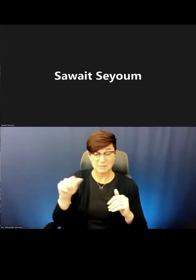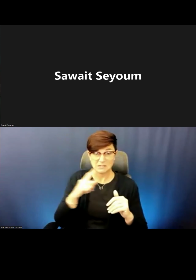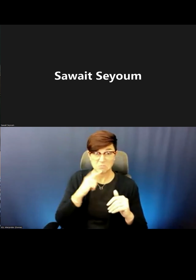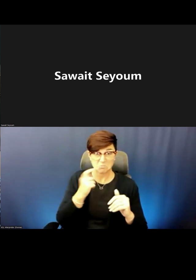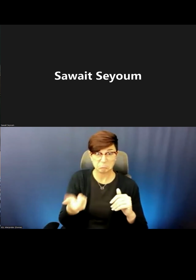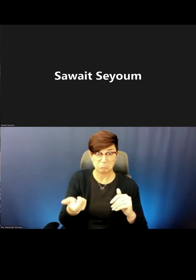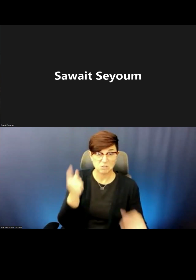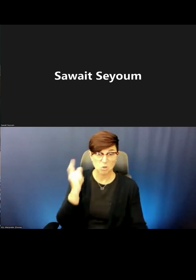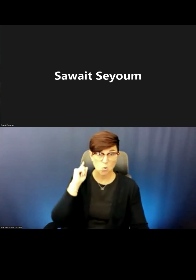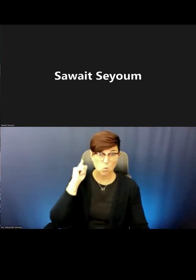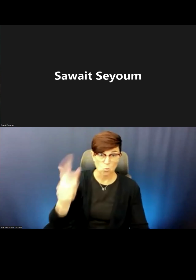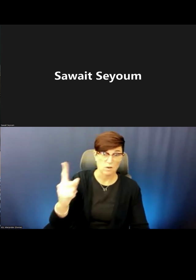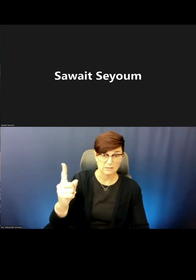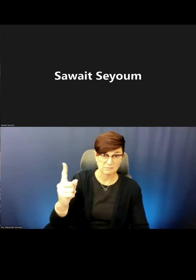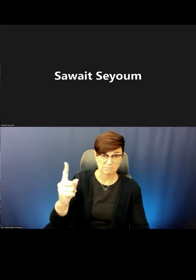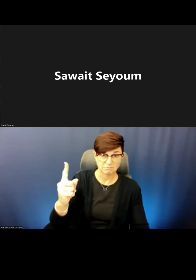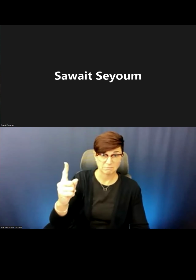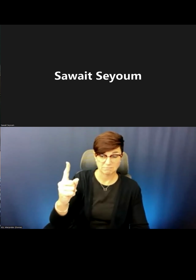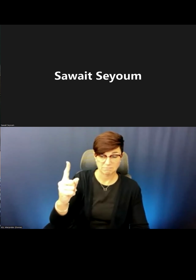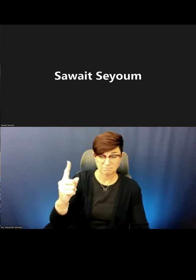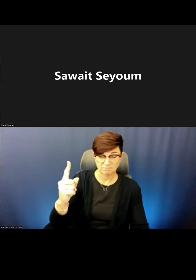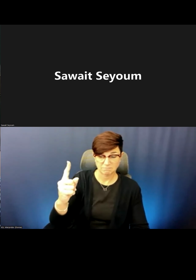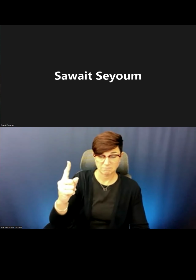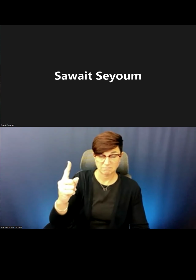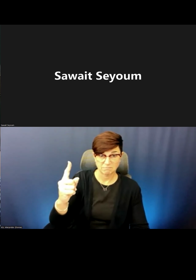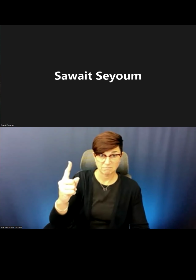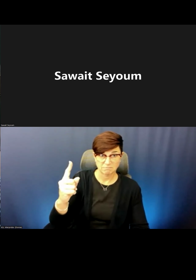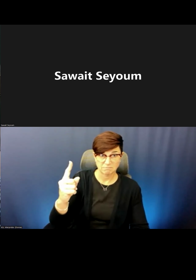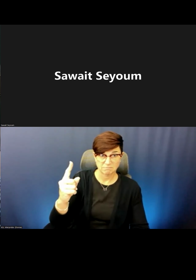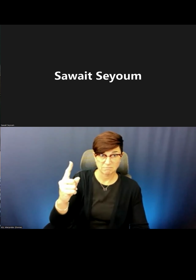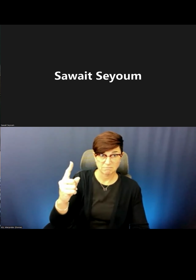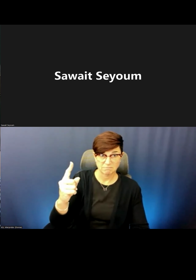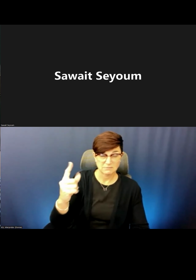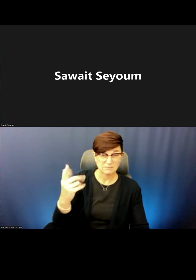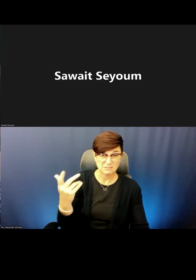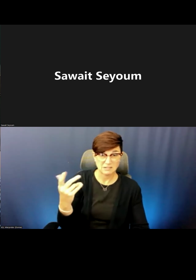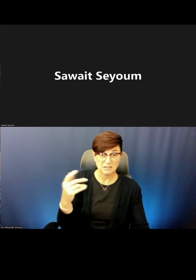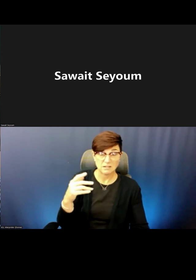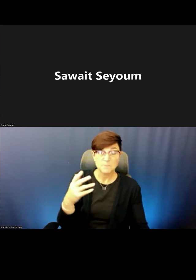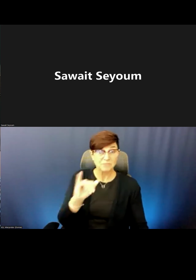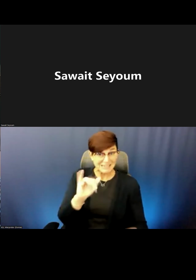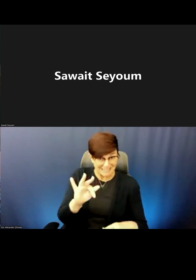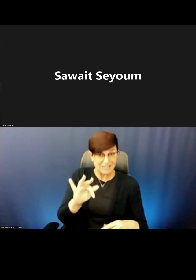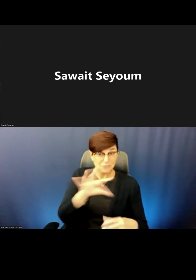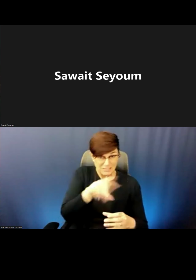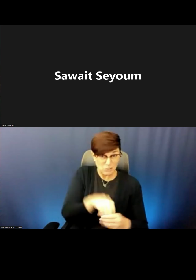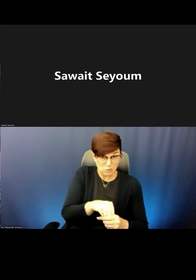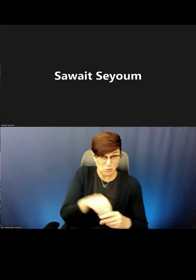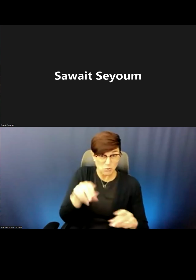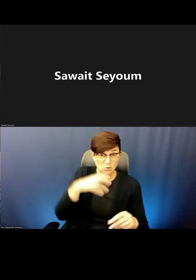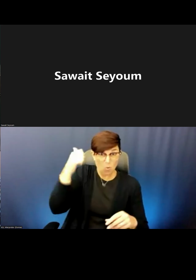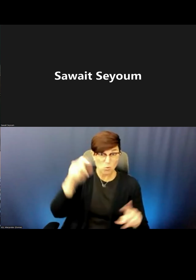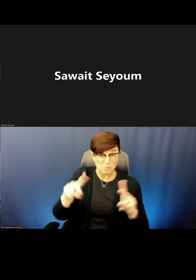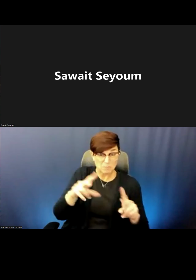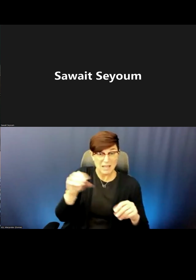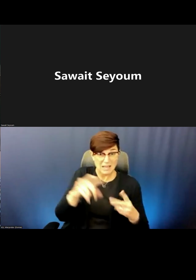even the investments that are there they're minimal. I mean, I was going through the budget